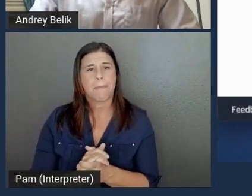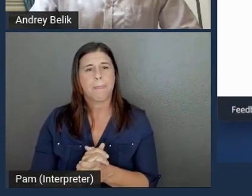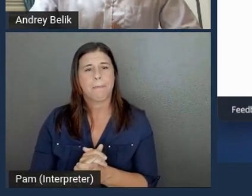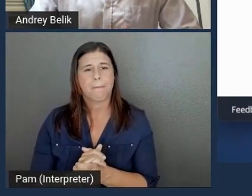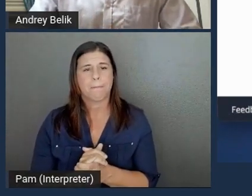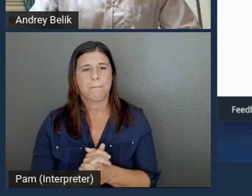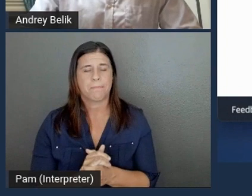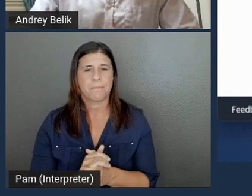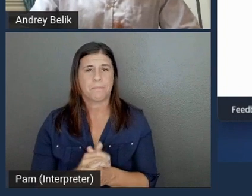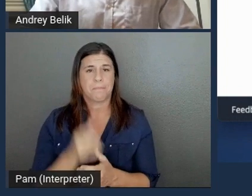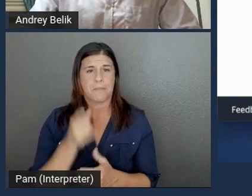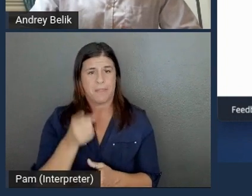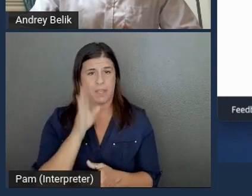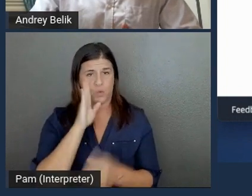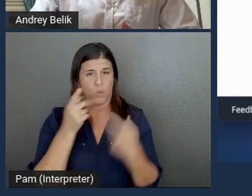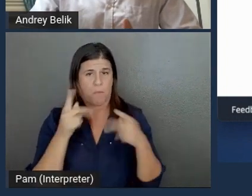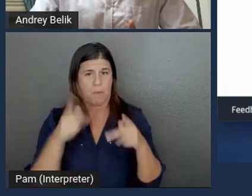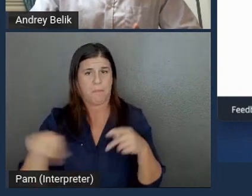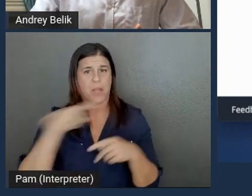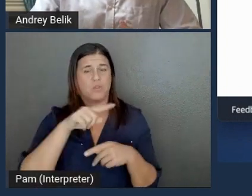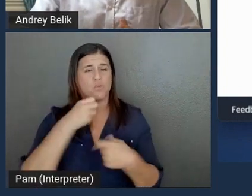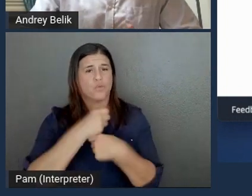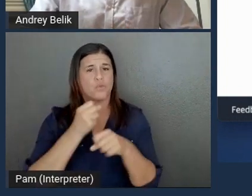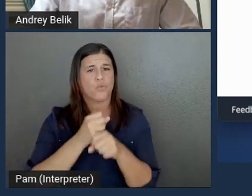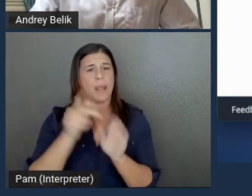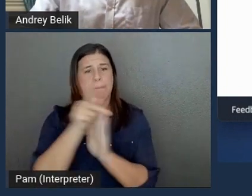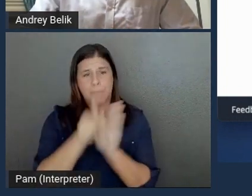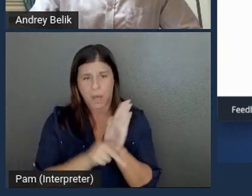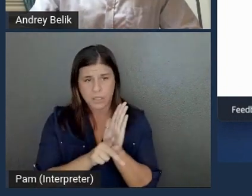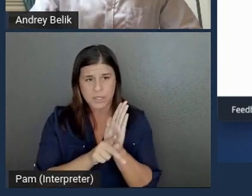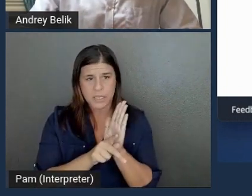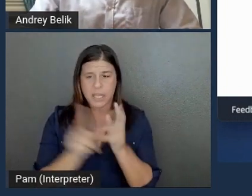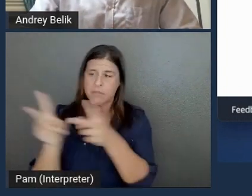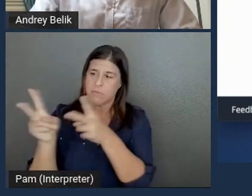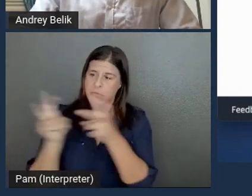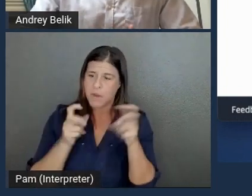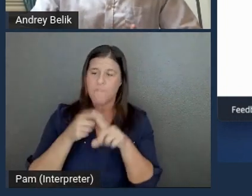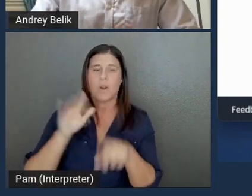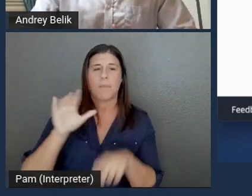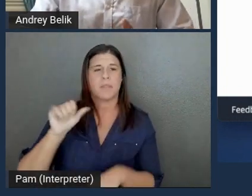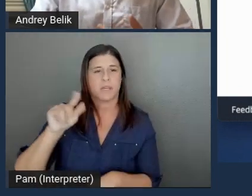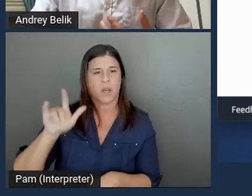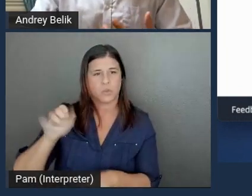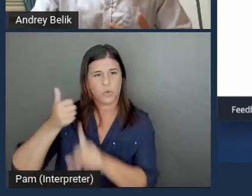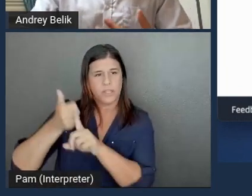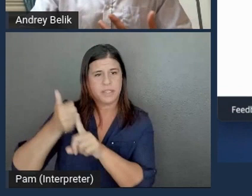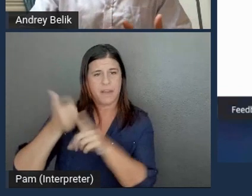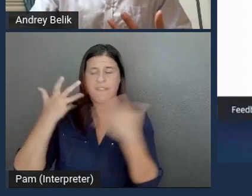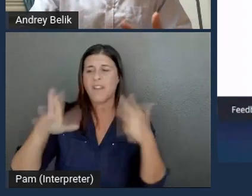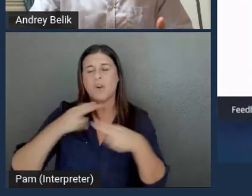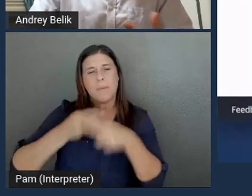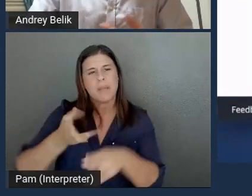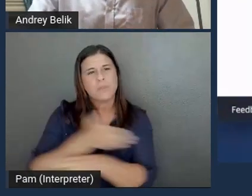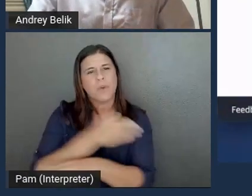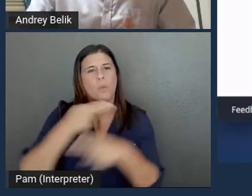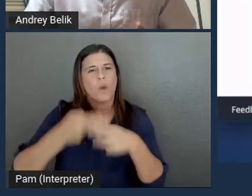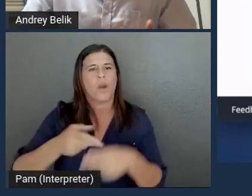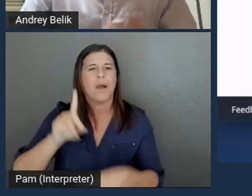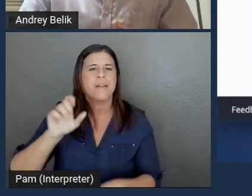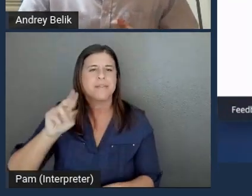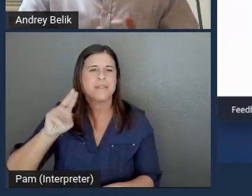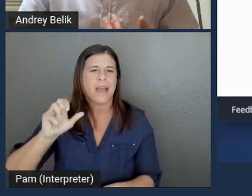And this will allow us to create policies directly from the console. So as I mentioned before, we have what we call dynamic